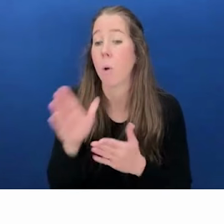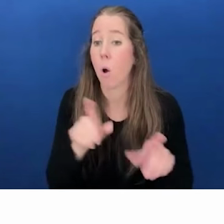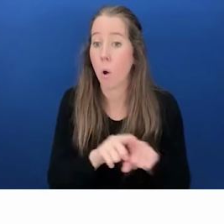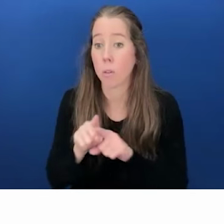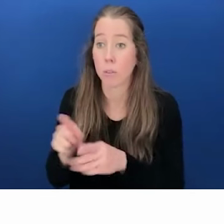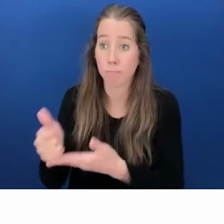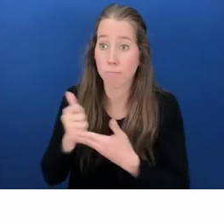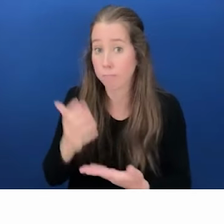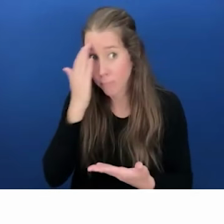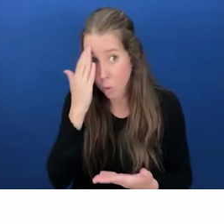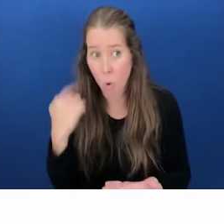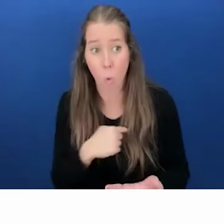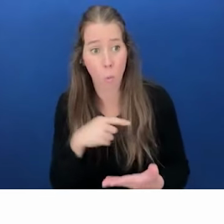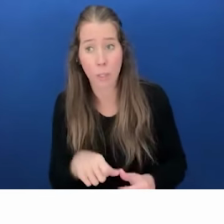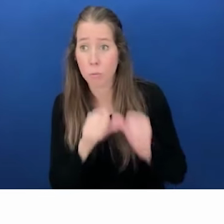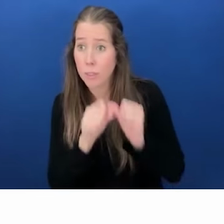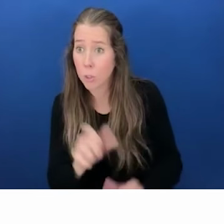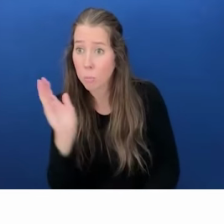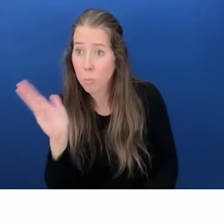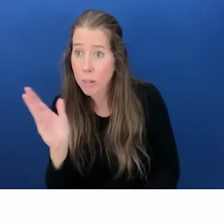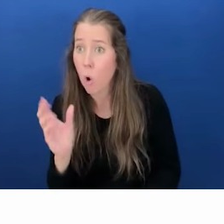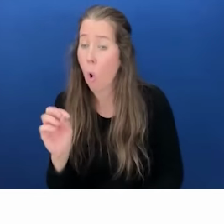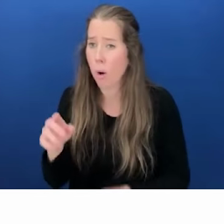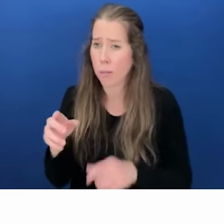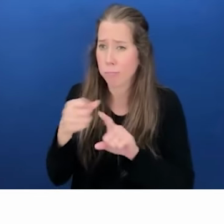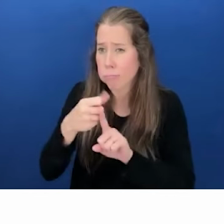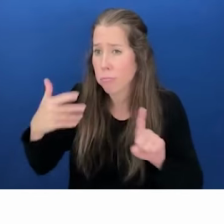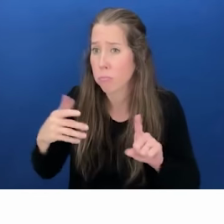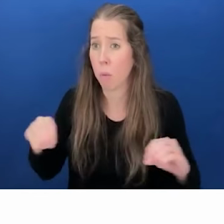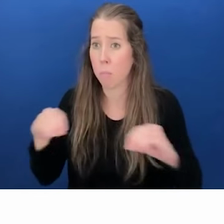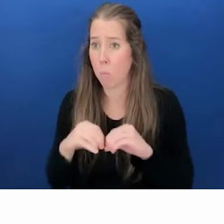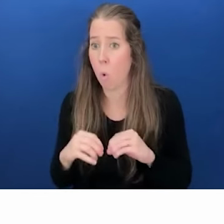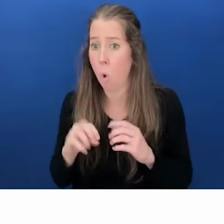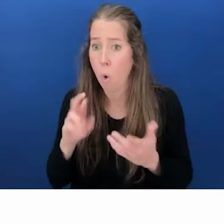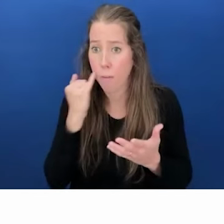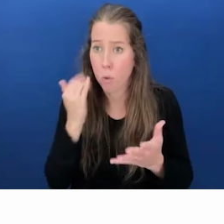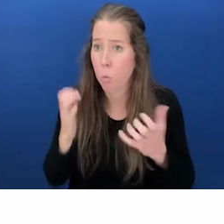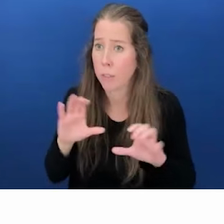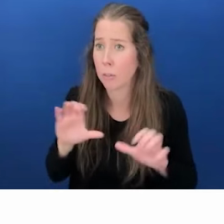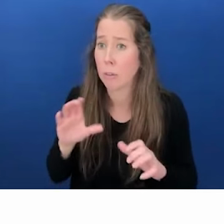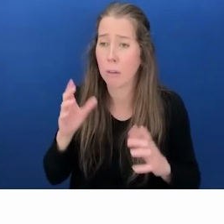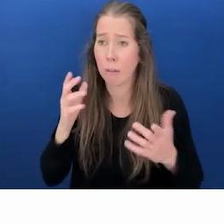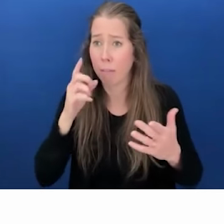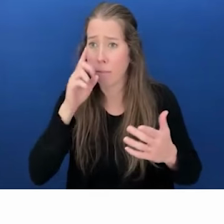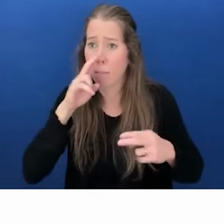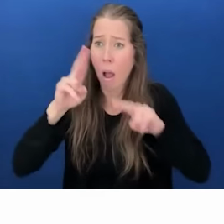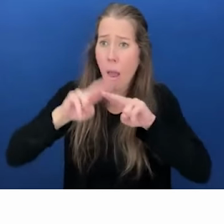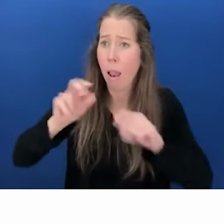these types of presentations. If we need to elaborate on it, or If we you want need us to do some- cosplay.